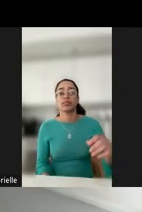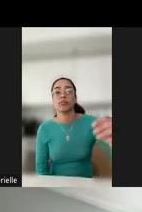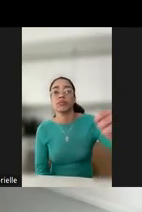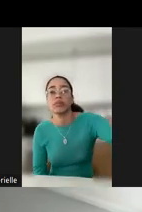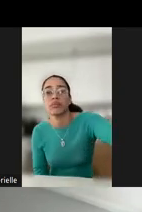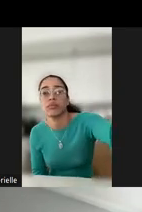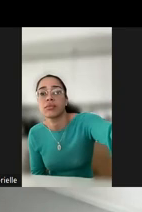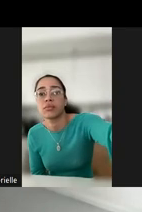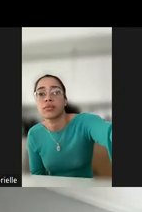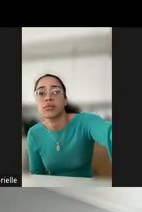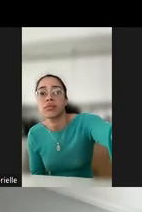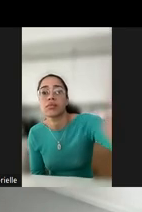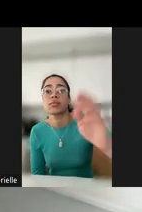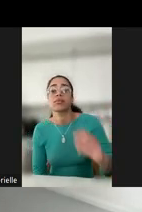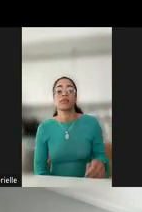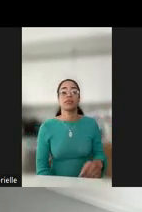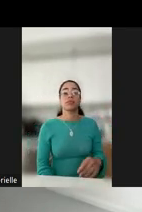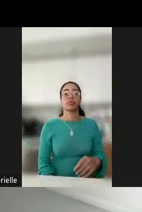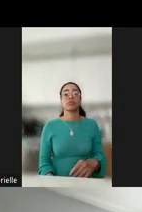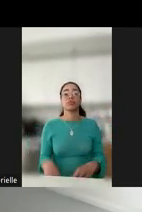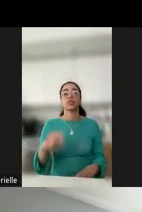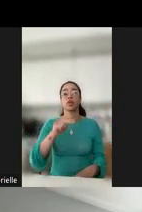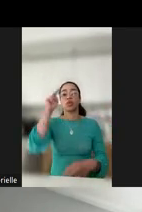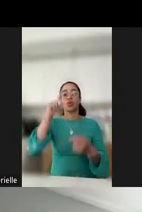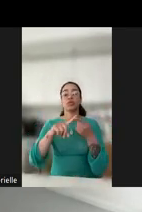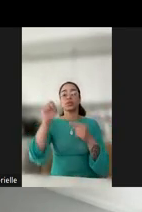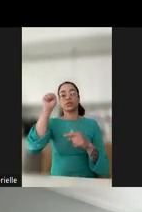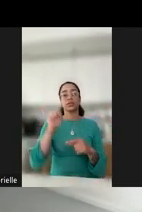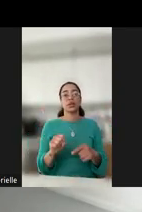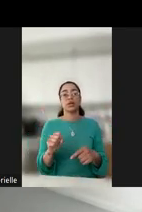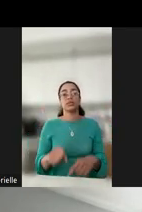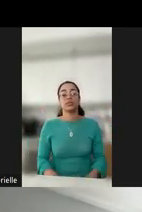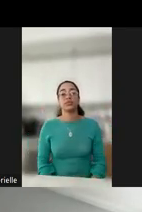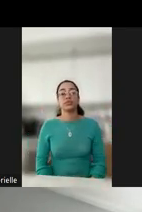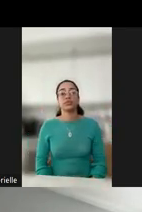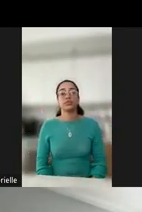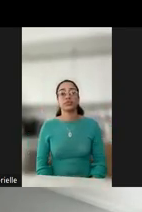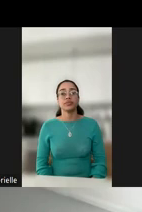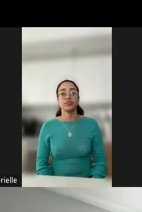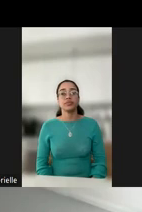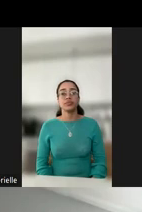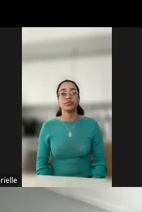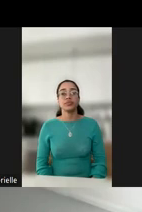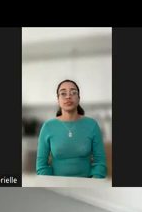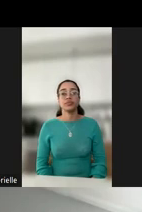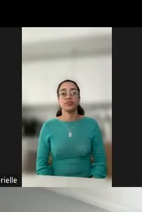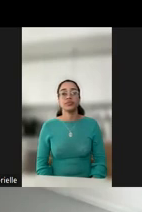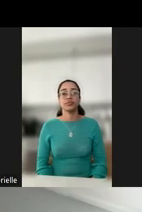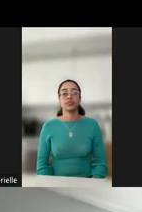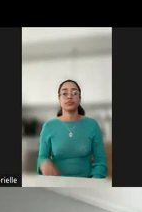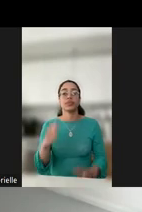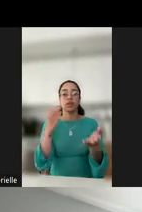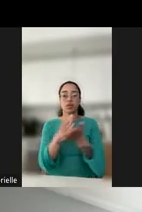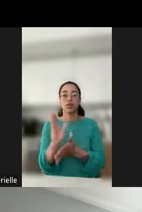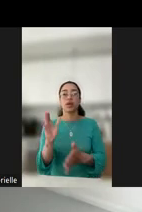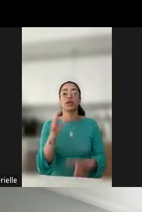military supply from north to south, and the right picture